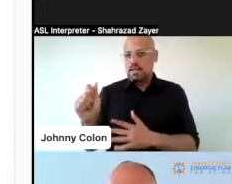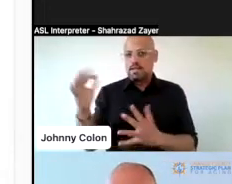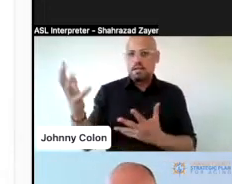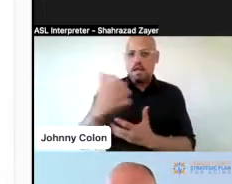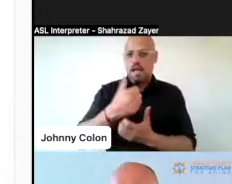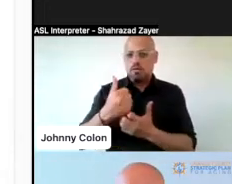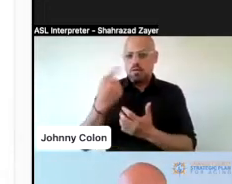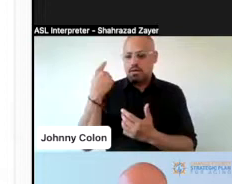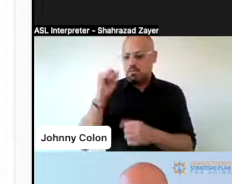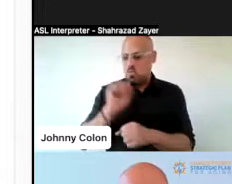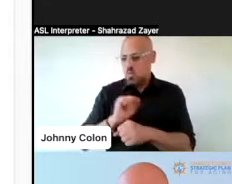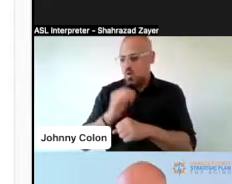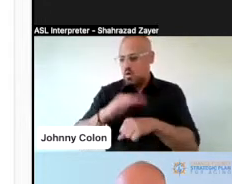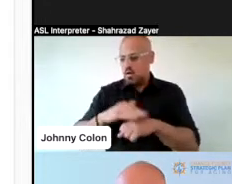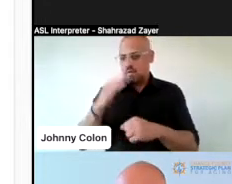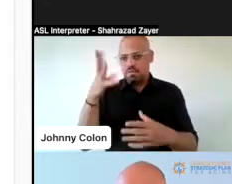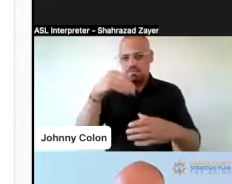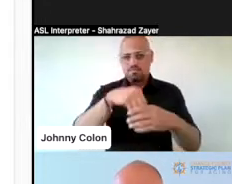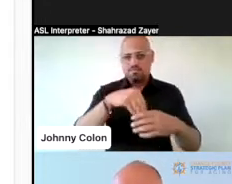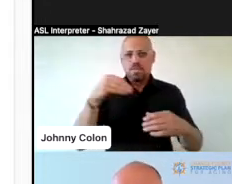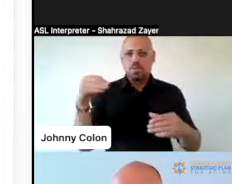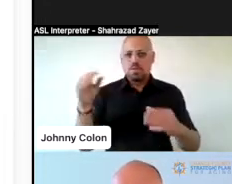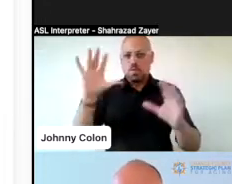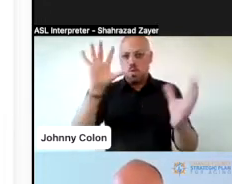worked on that are part of this overall report.